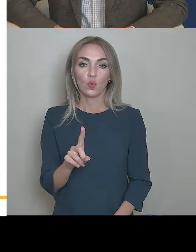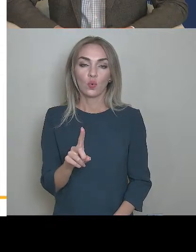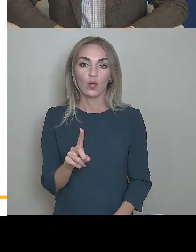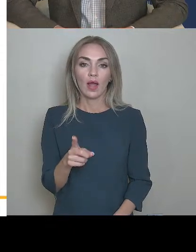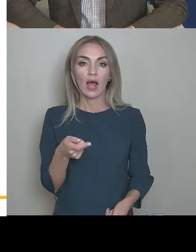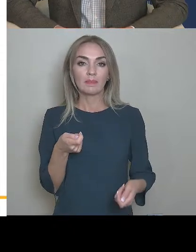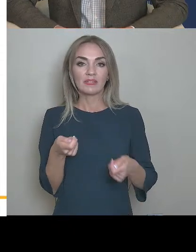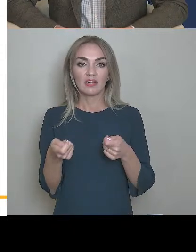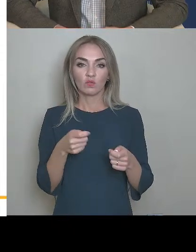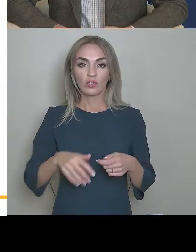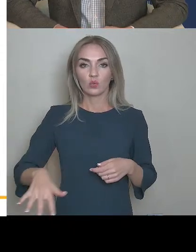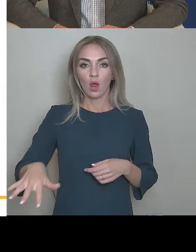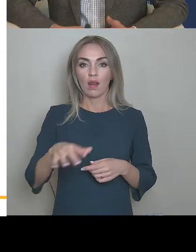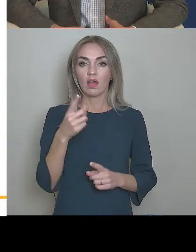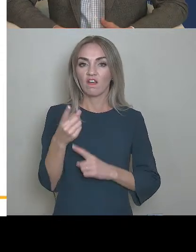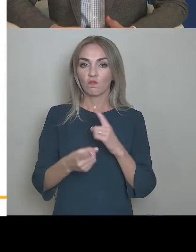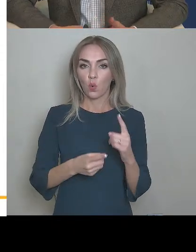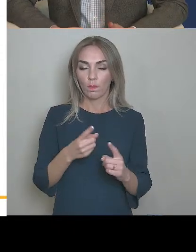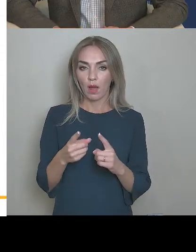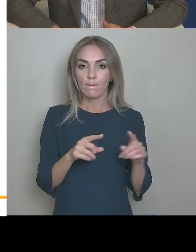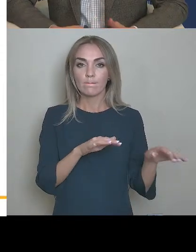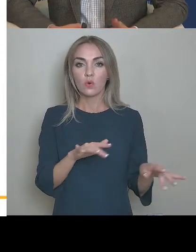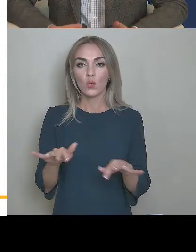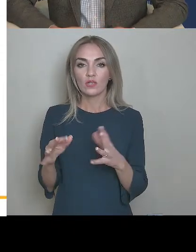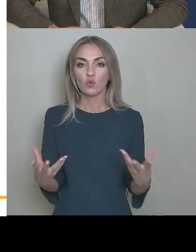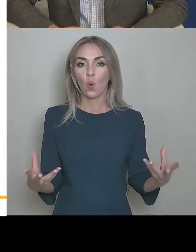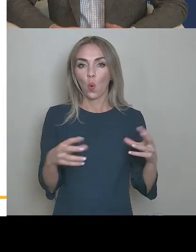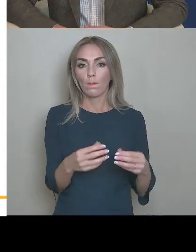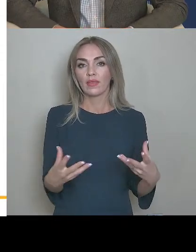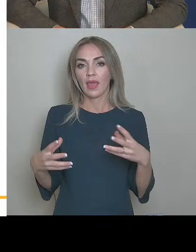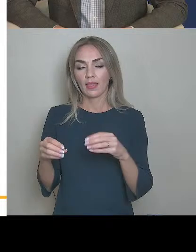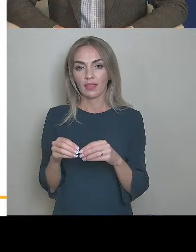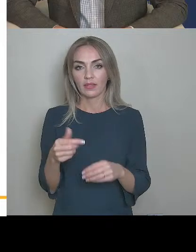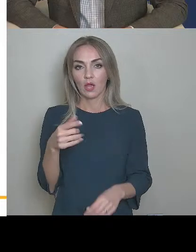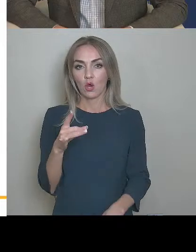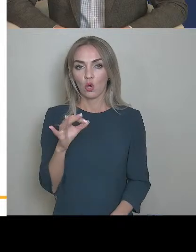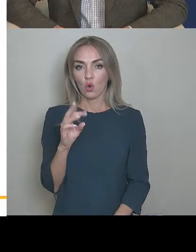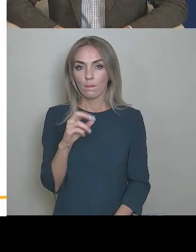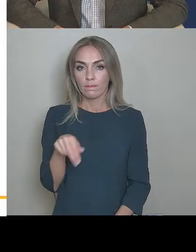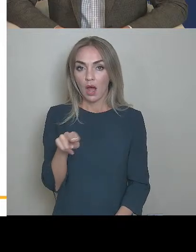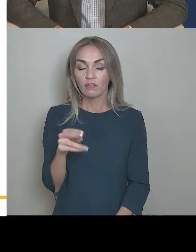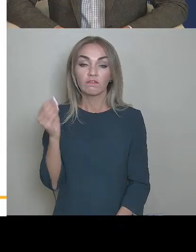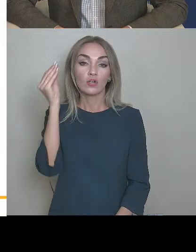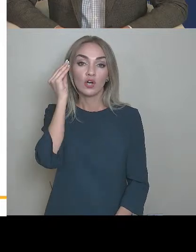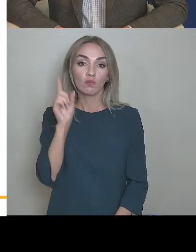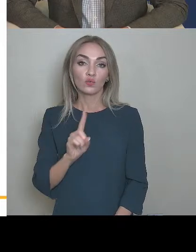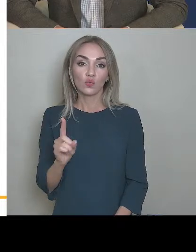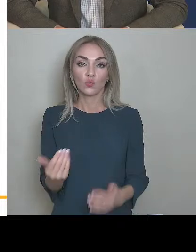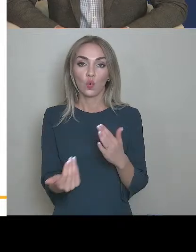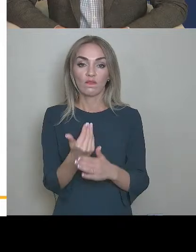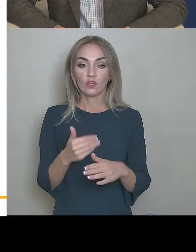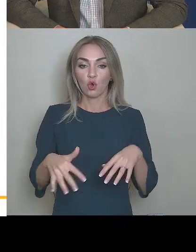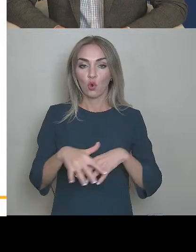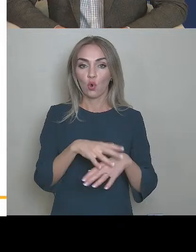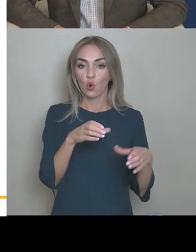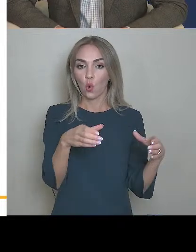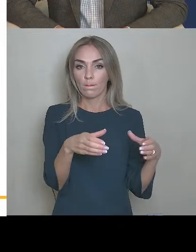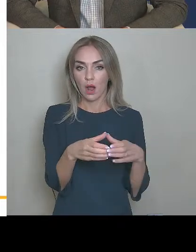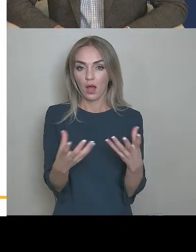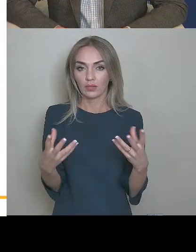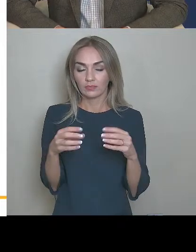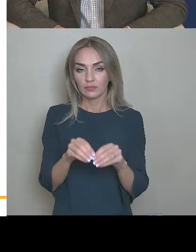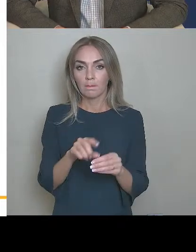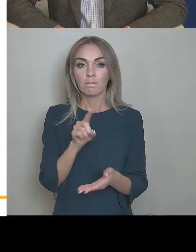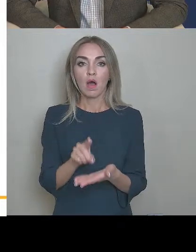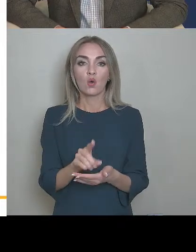taking into account that administrative territorial reform is underway and also a process of amalgamation, considered that new